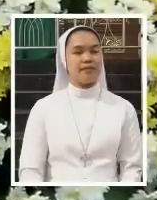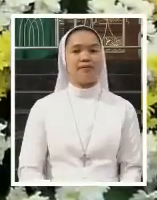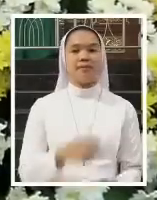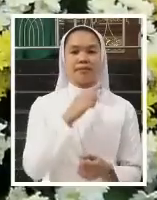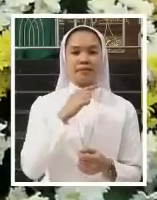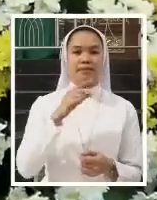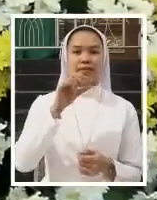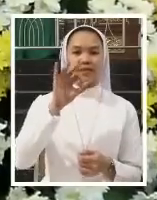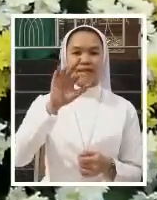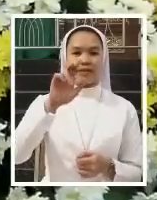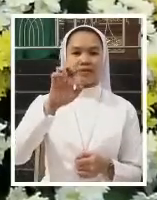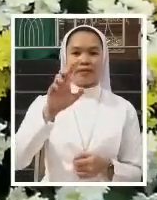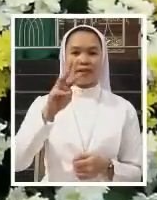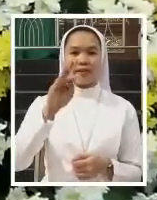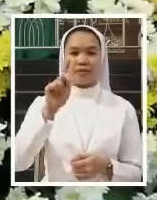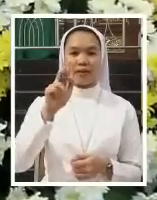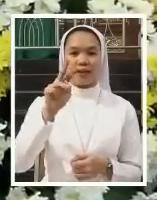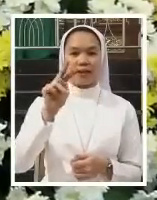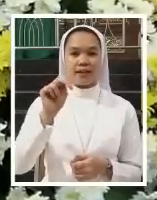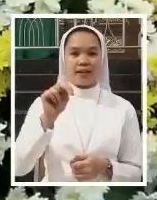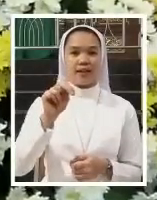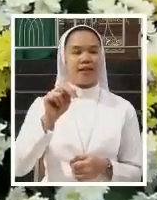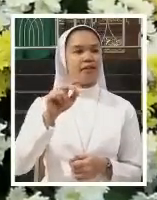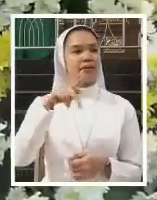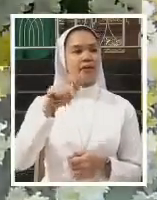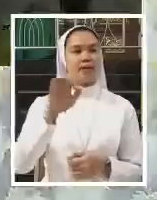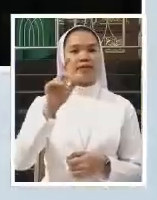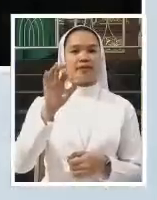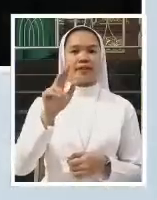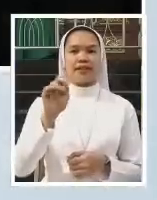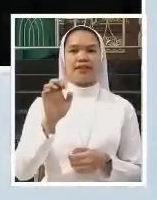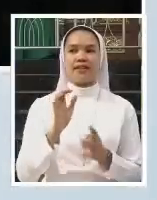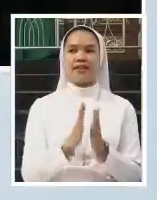Father Felix Martin Penetrante.